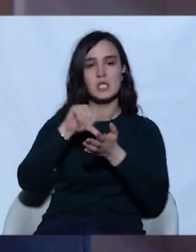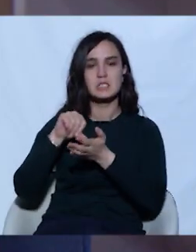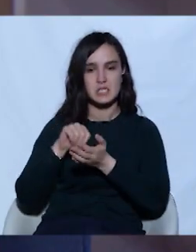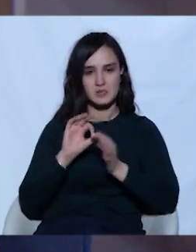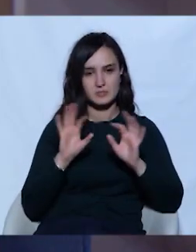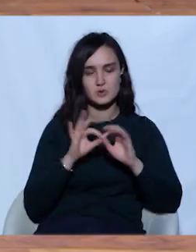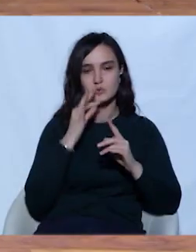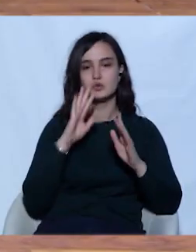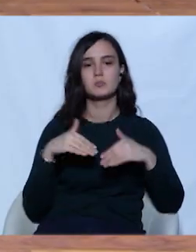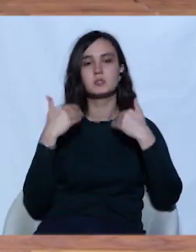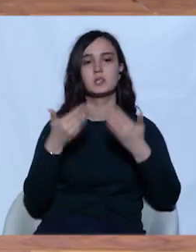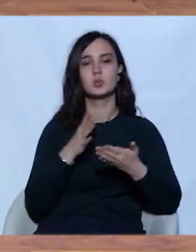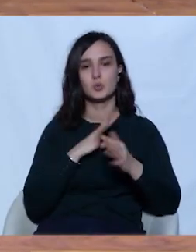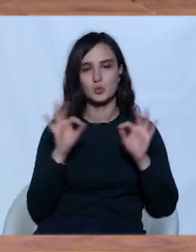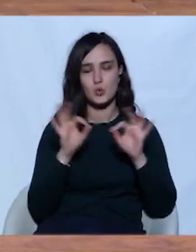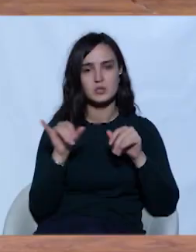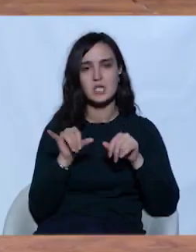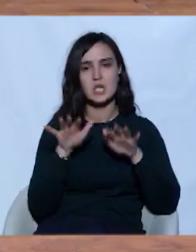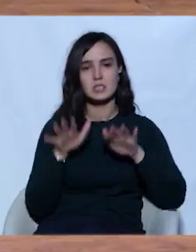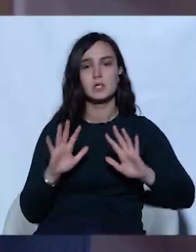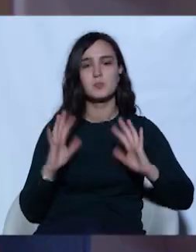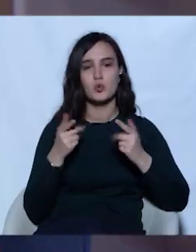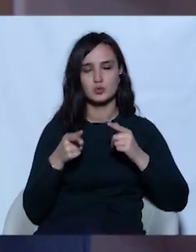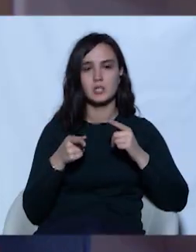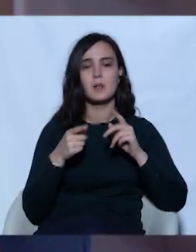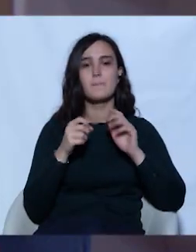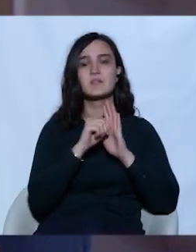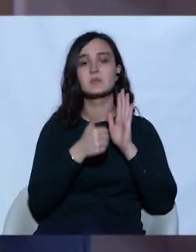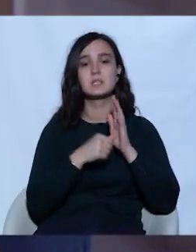at home, and that brings us to our final point